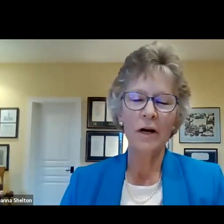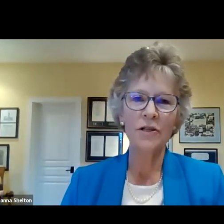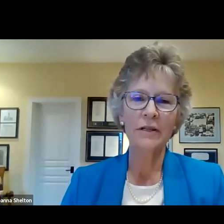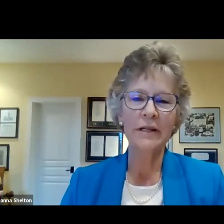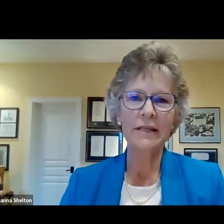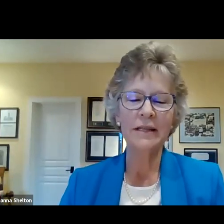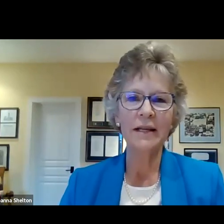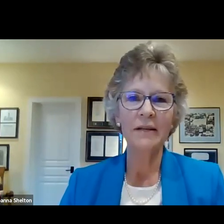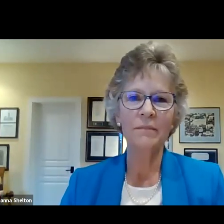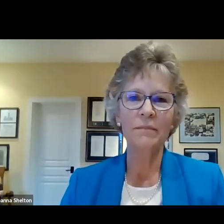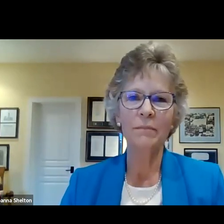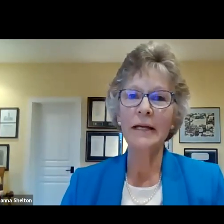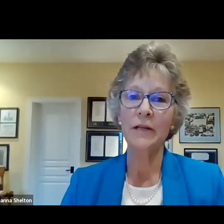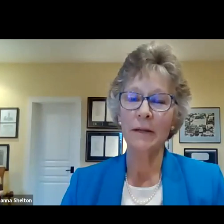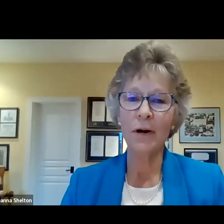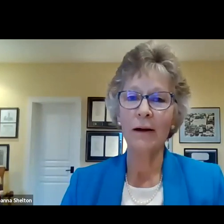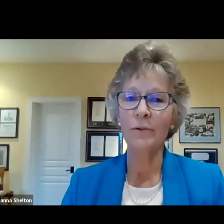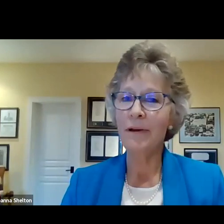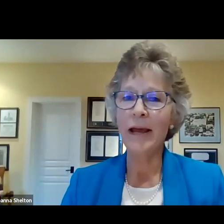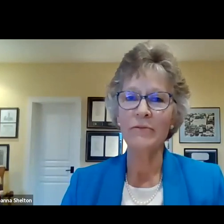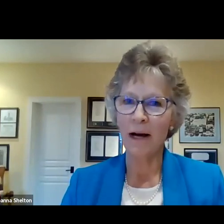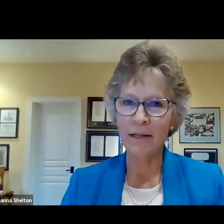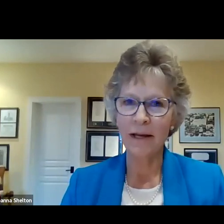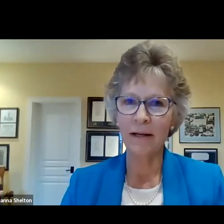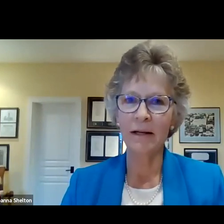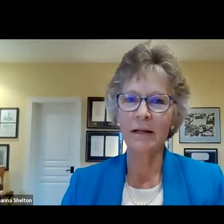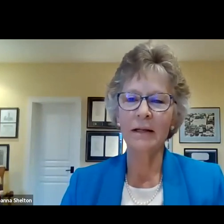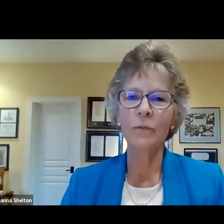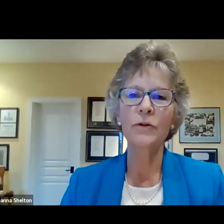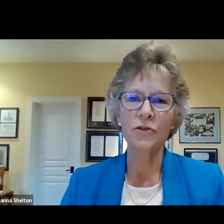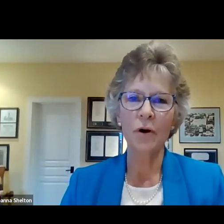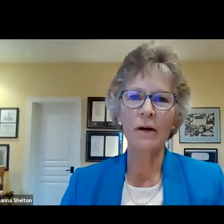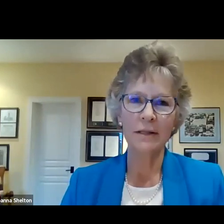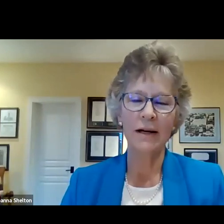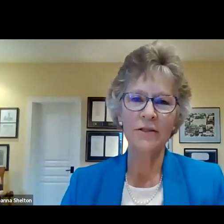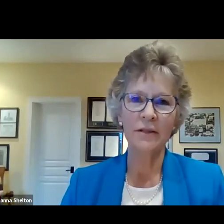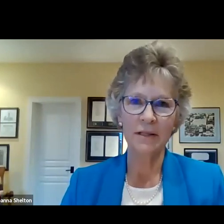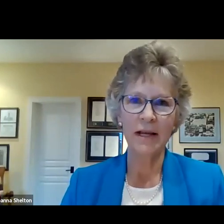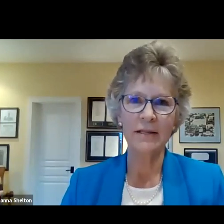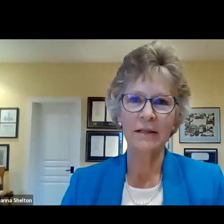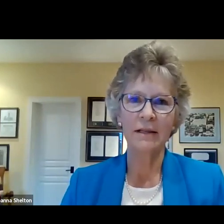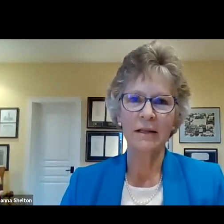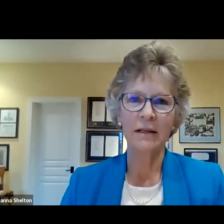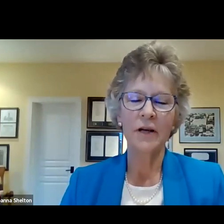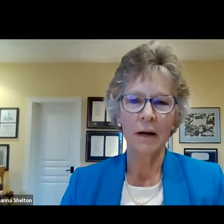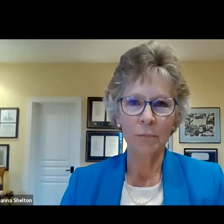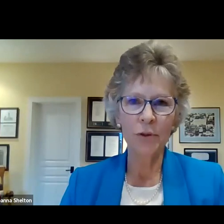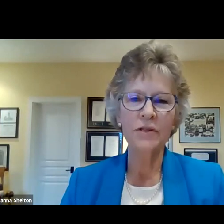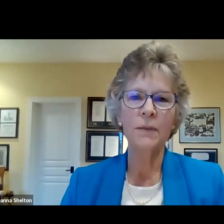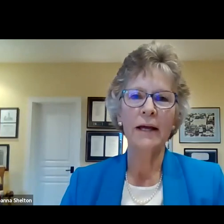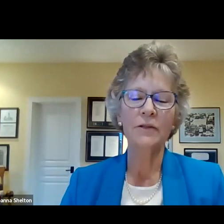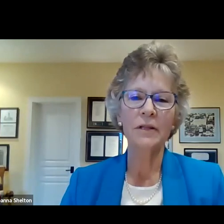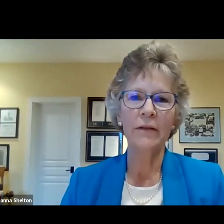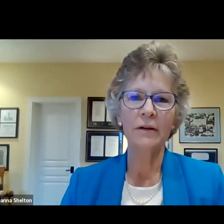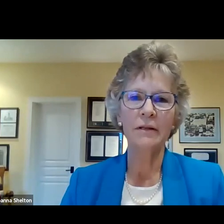in Washington, D.C., but he's a proud native Montanan with strong ties to the state. Tom put